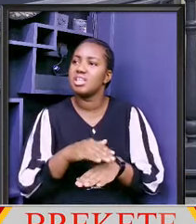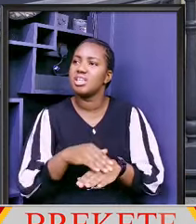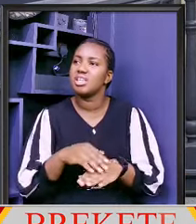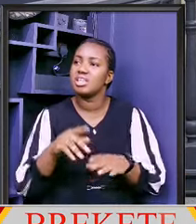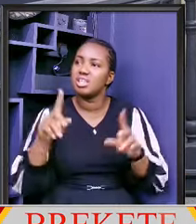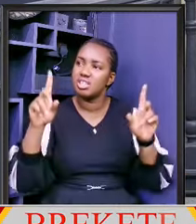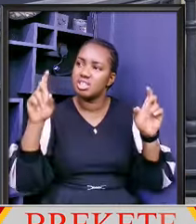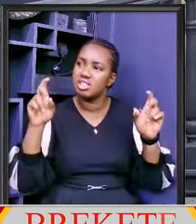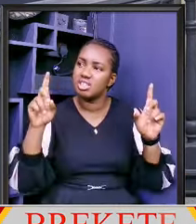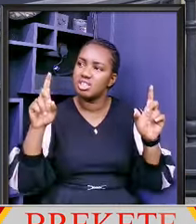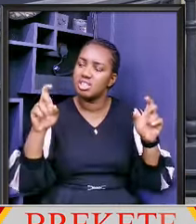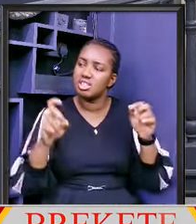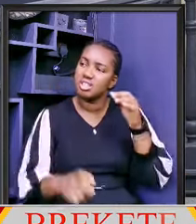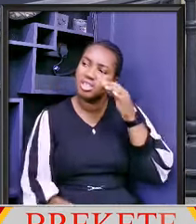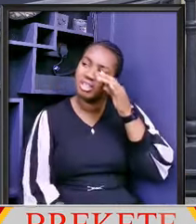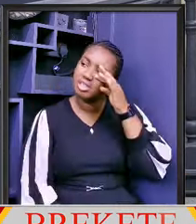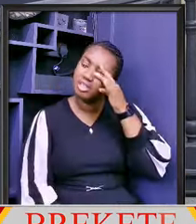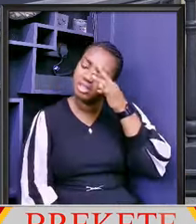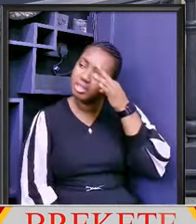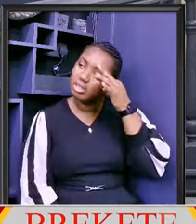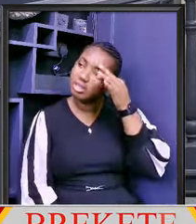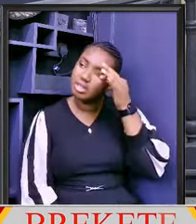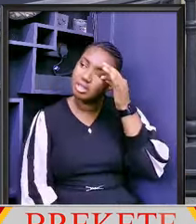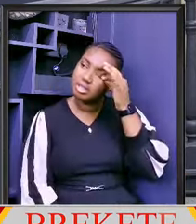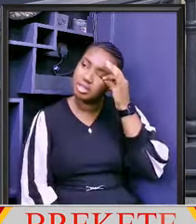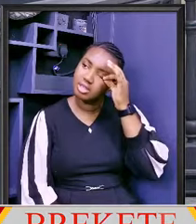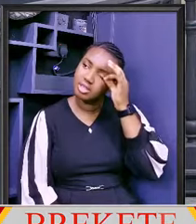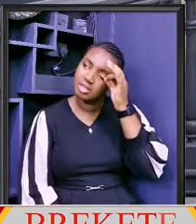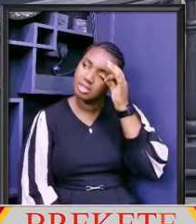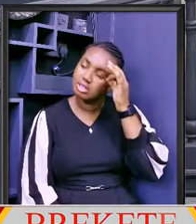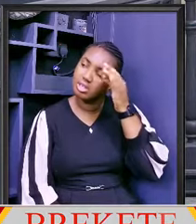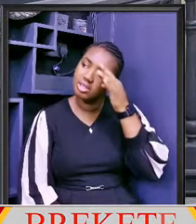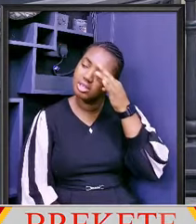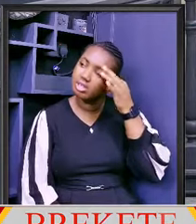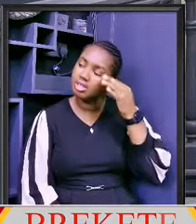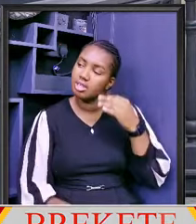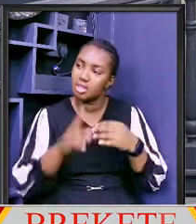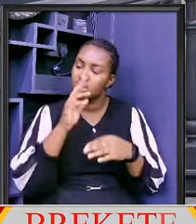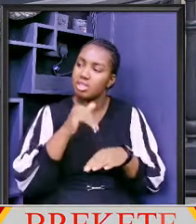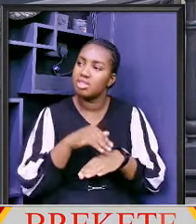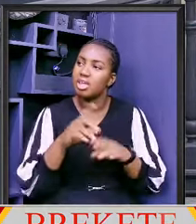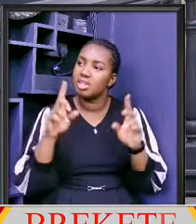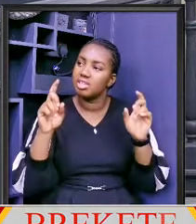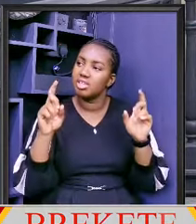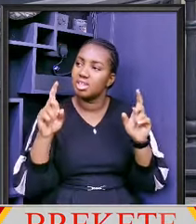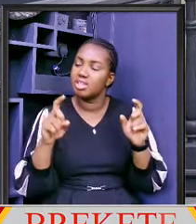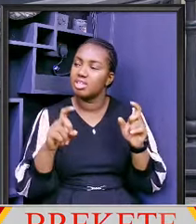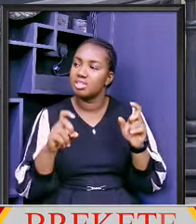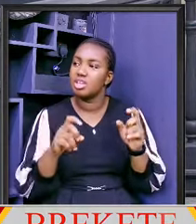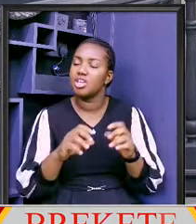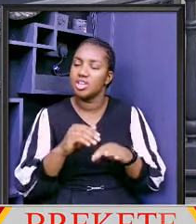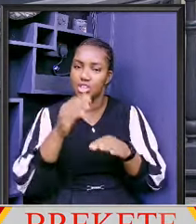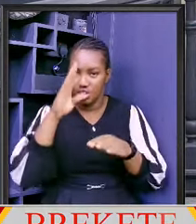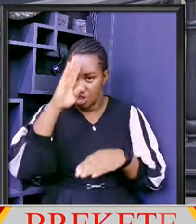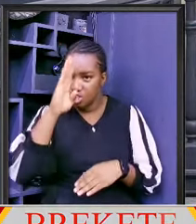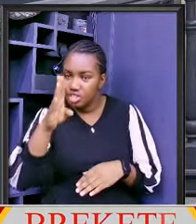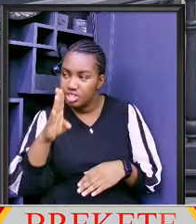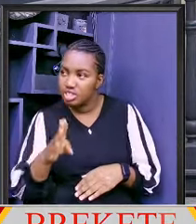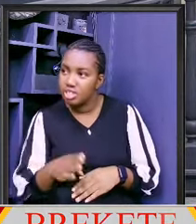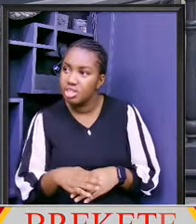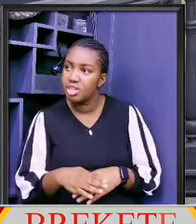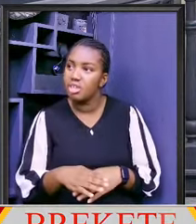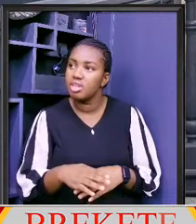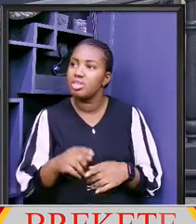test. Yes. He said, he sent it, I saw it. He said, "Assalamu alaikum.